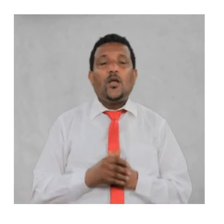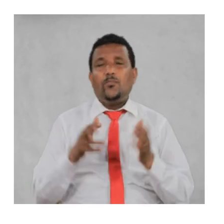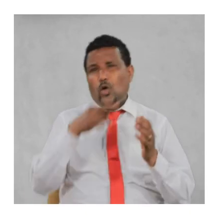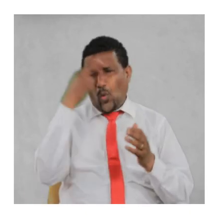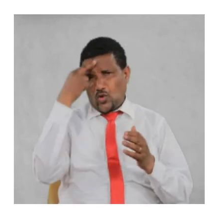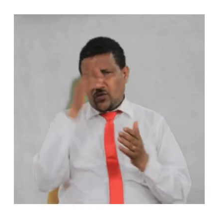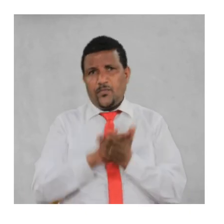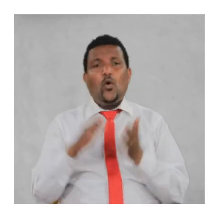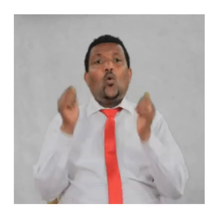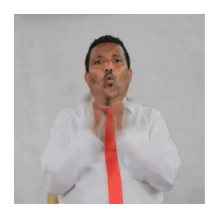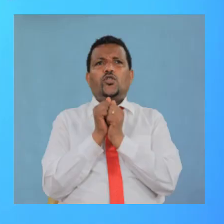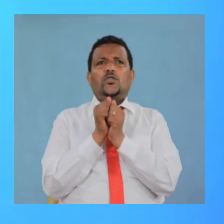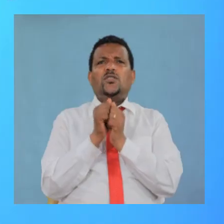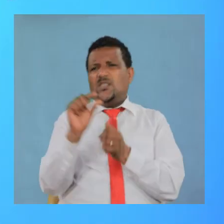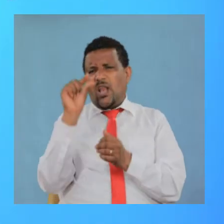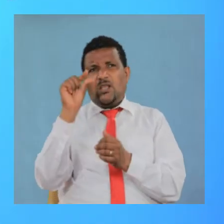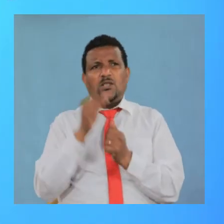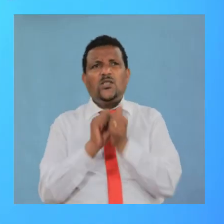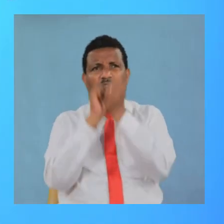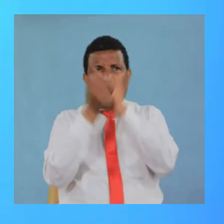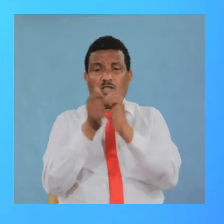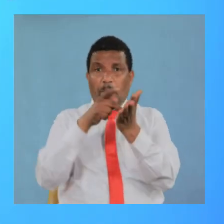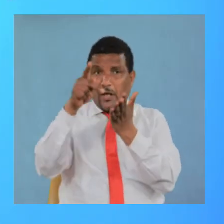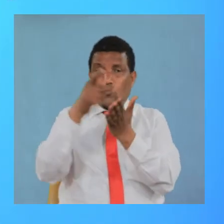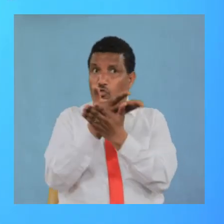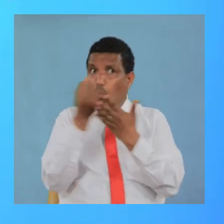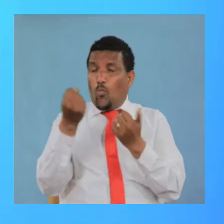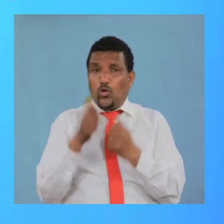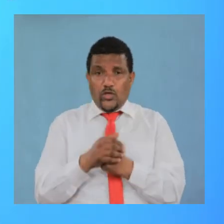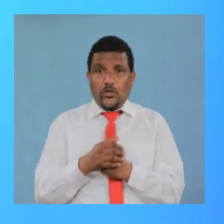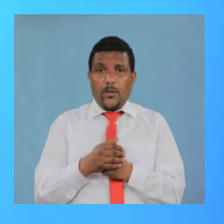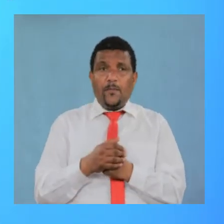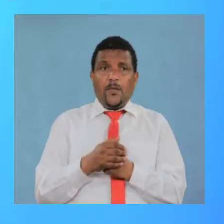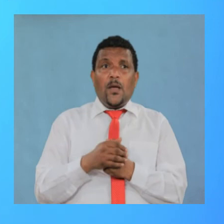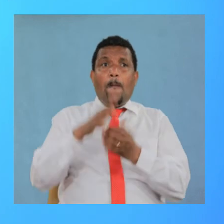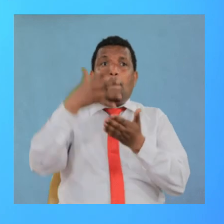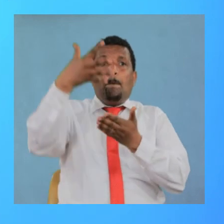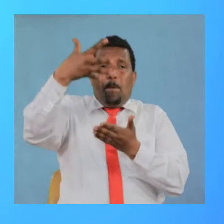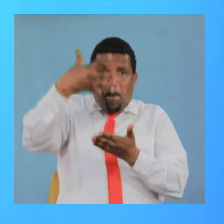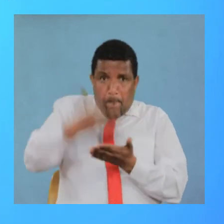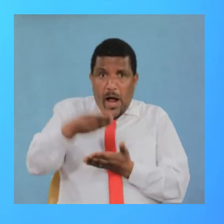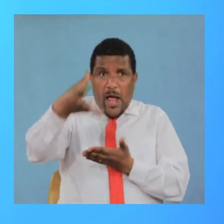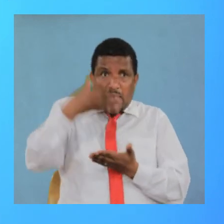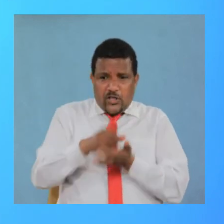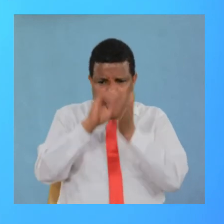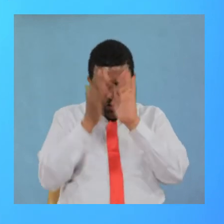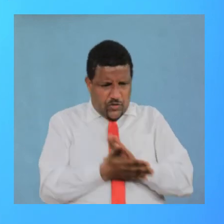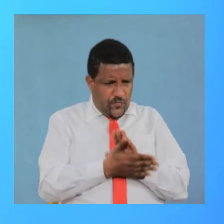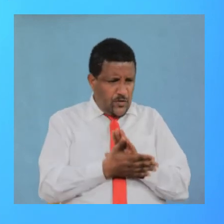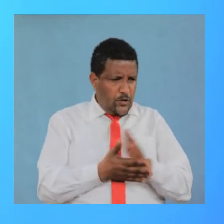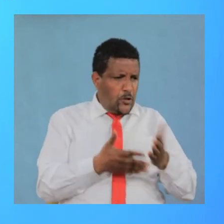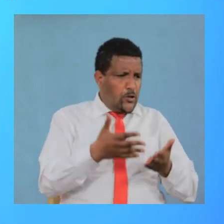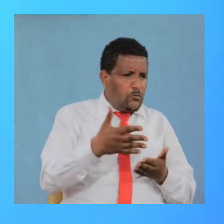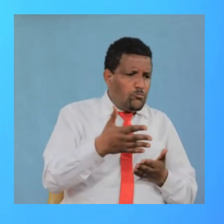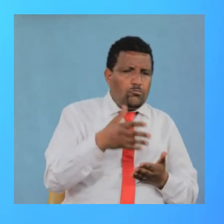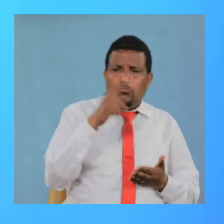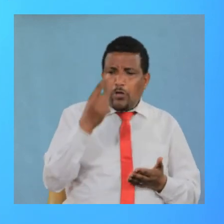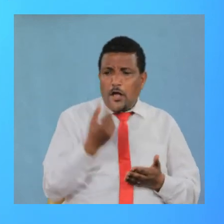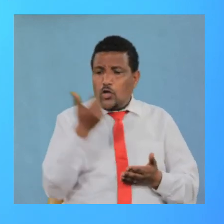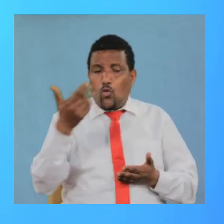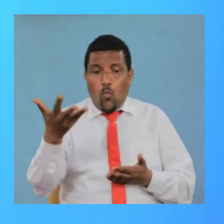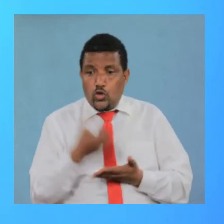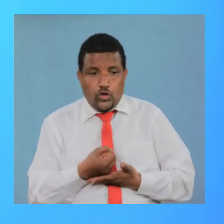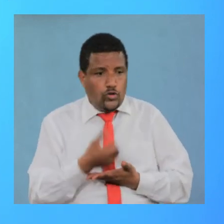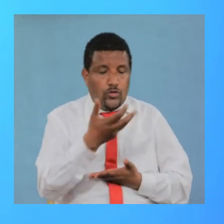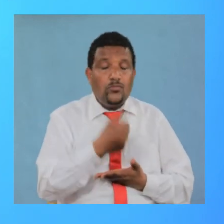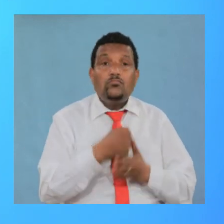because with a little change in price of a commodity, the buyer will shift his consumption to other commodities